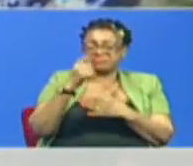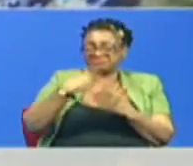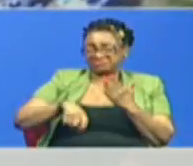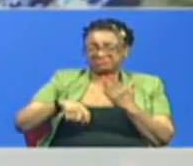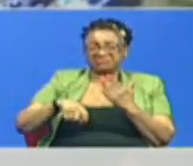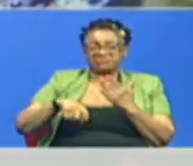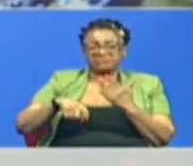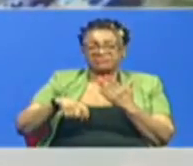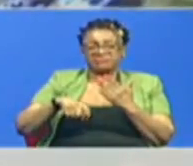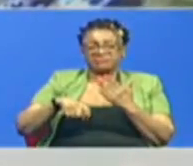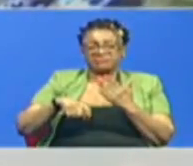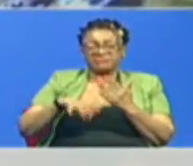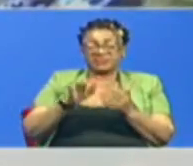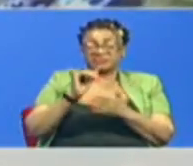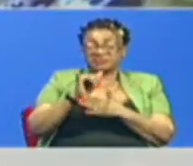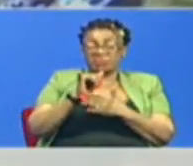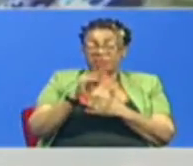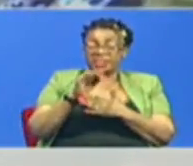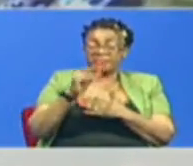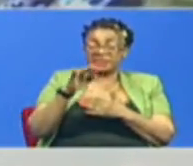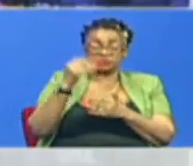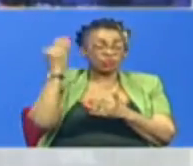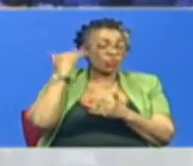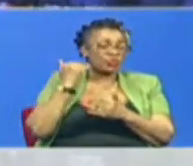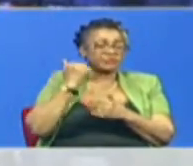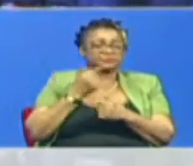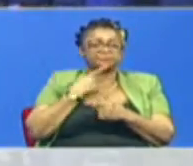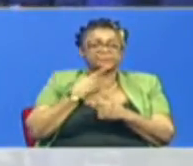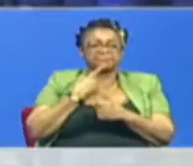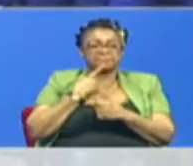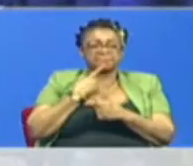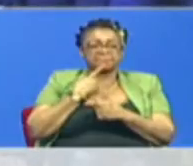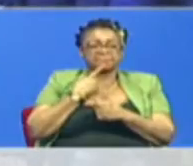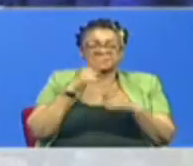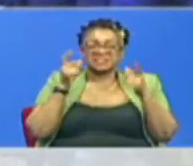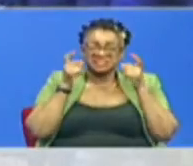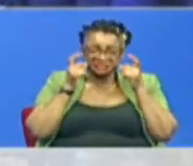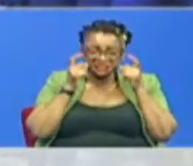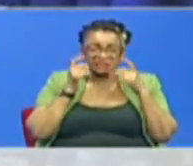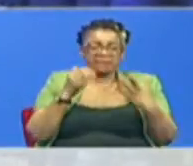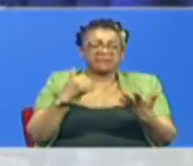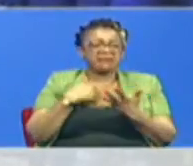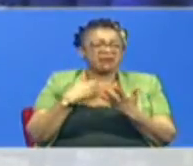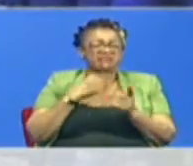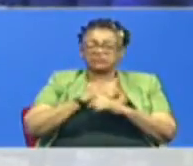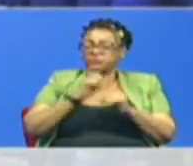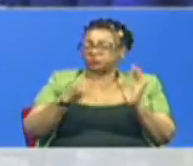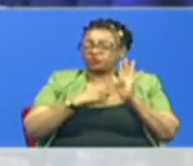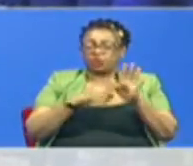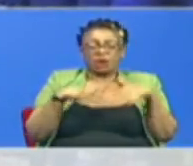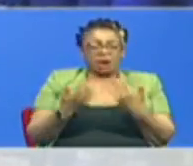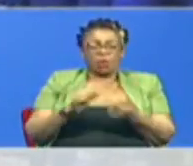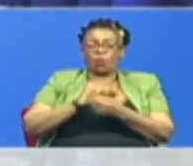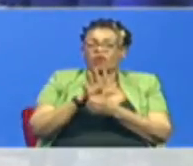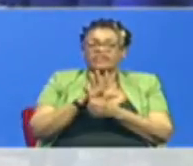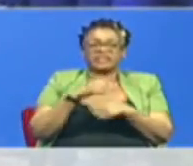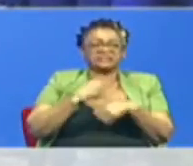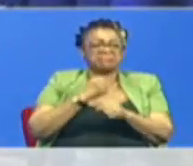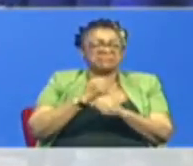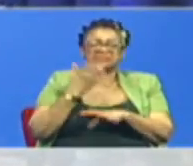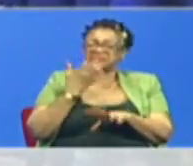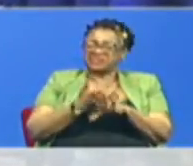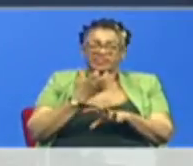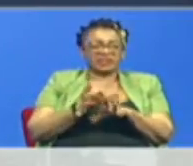The Employment and Labour Relations Court had ruled that Tuskies has not shown how COVID-19 has made it difficult